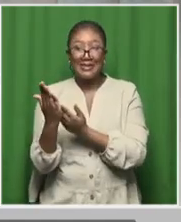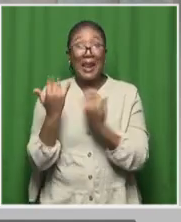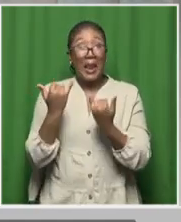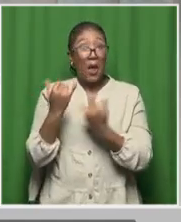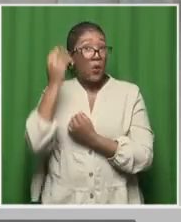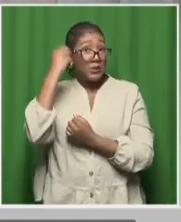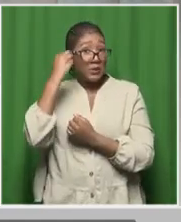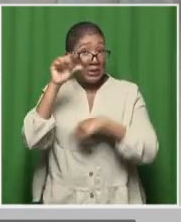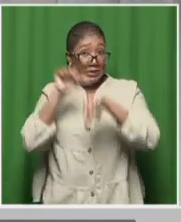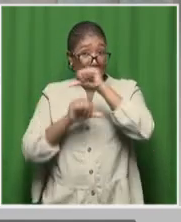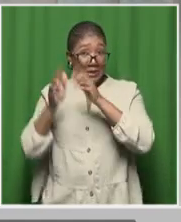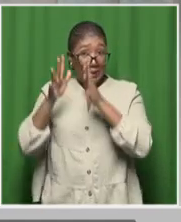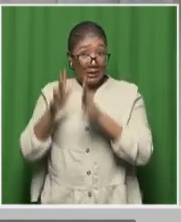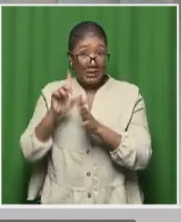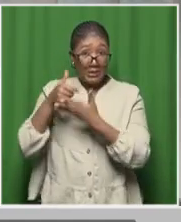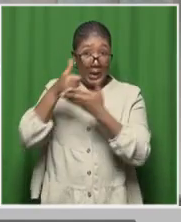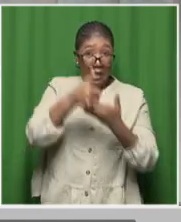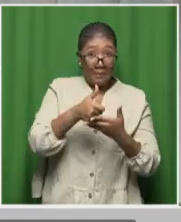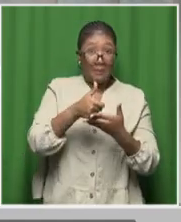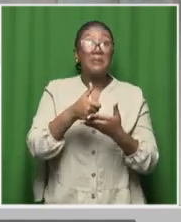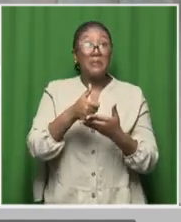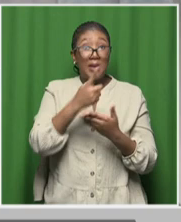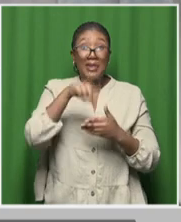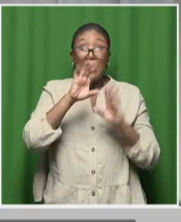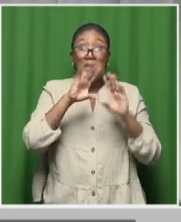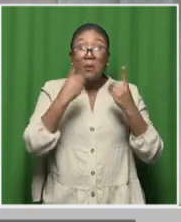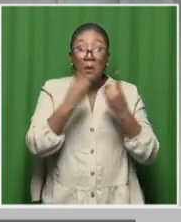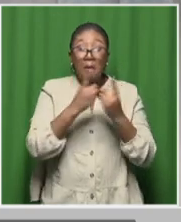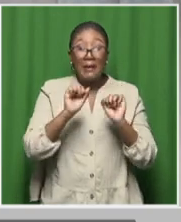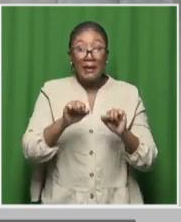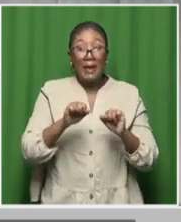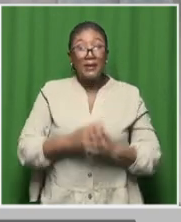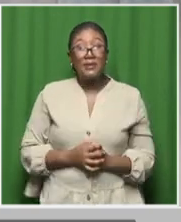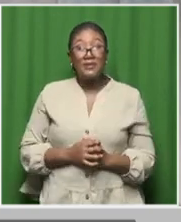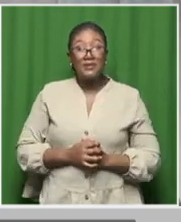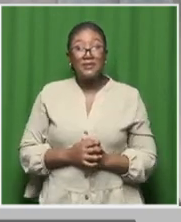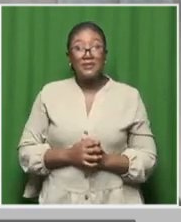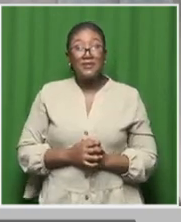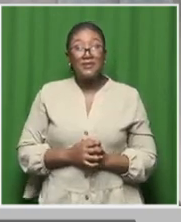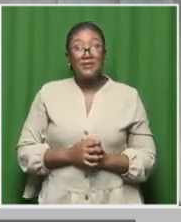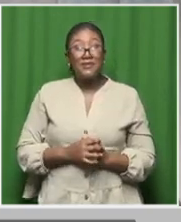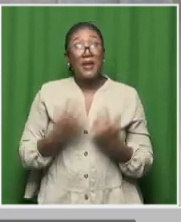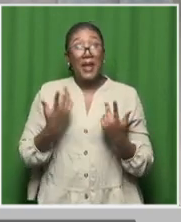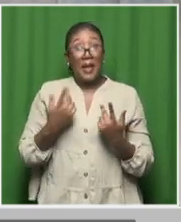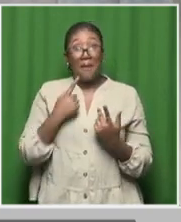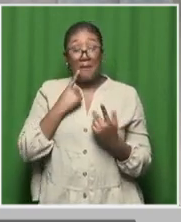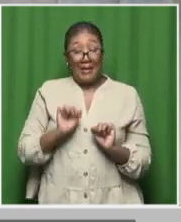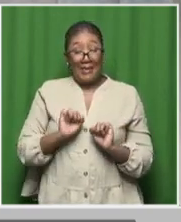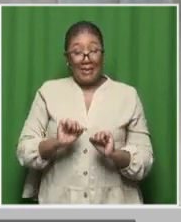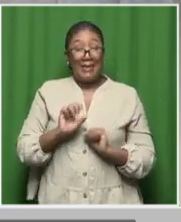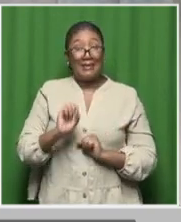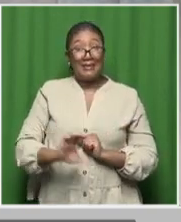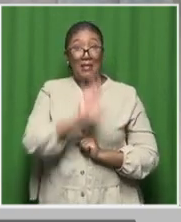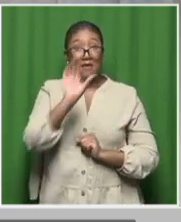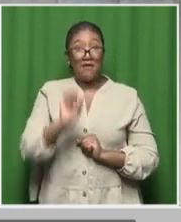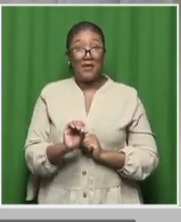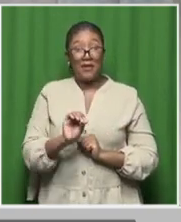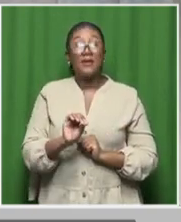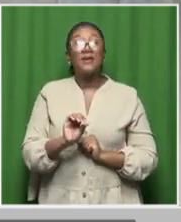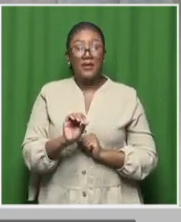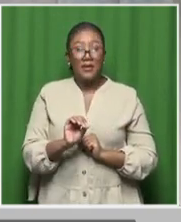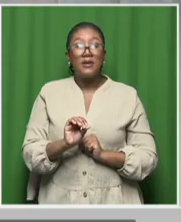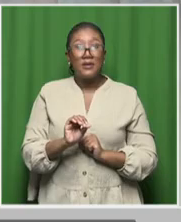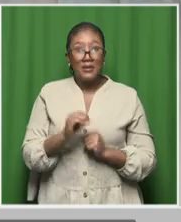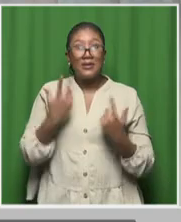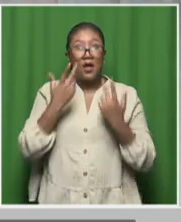this demand so look um one of the things about here in South Africa is that the a